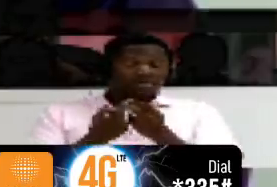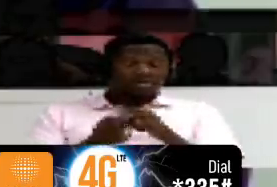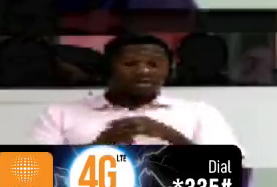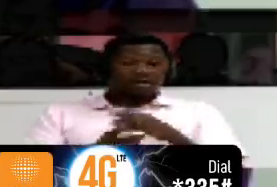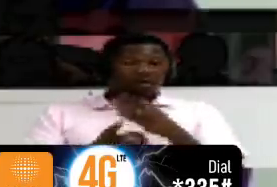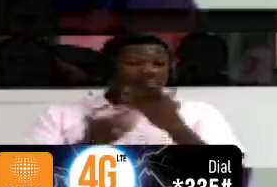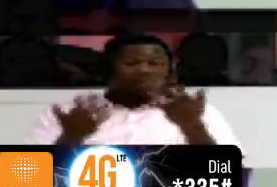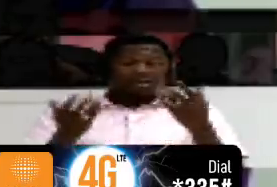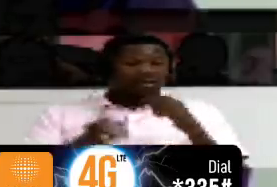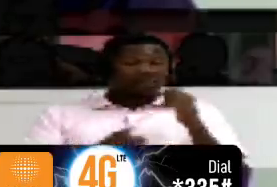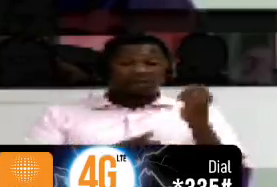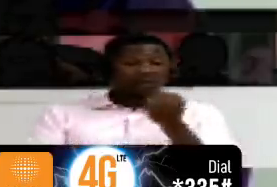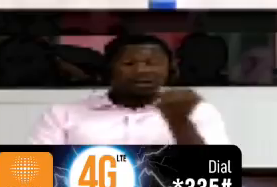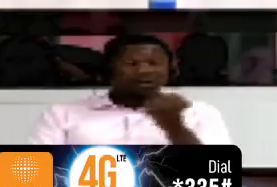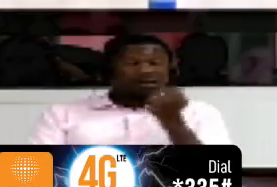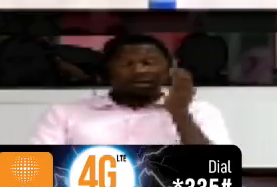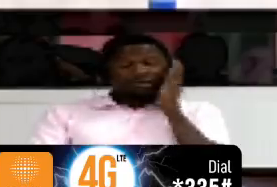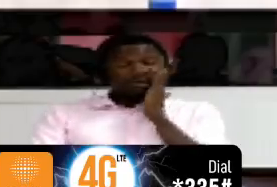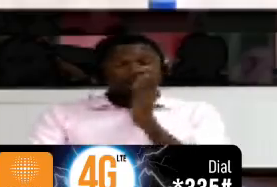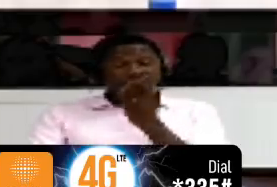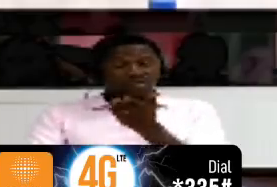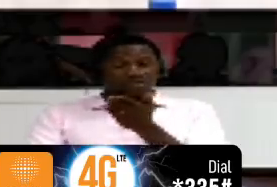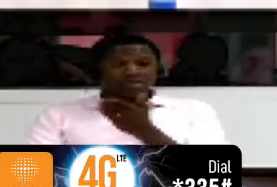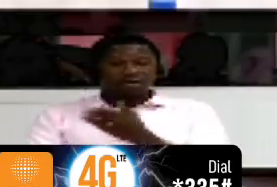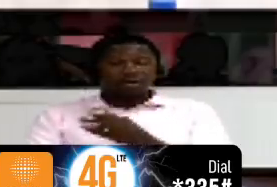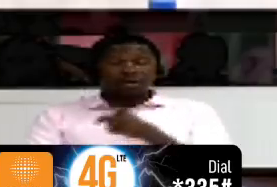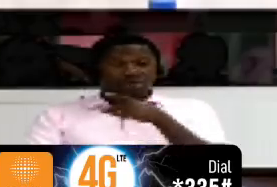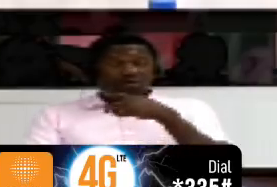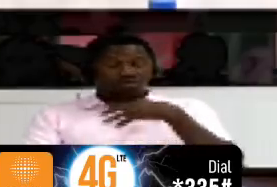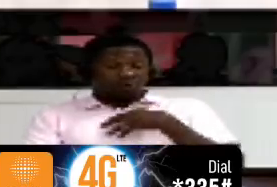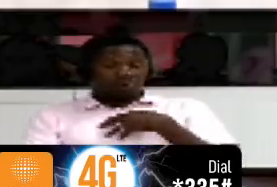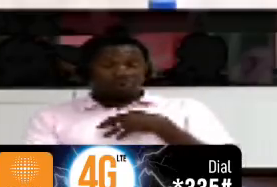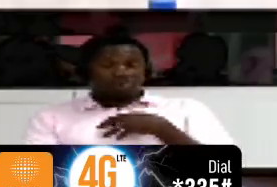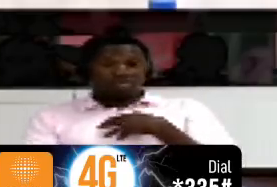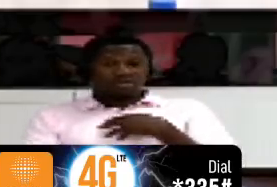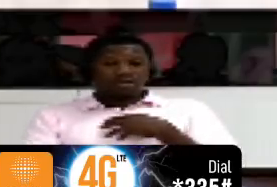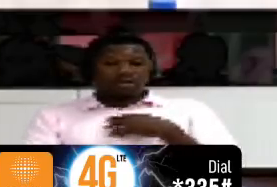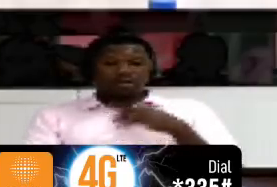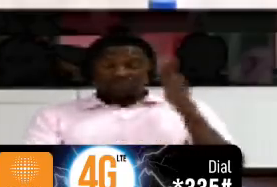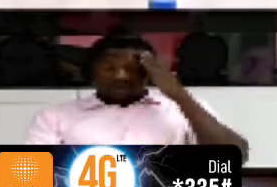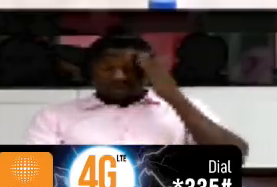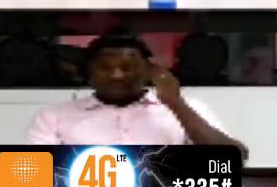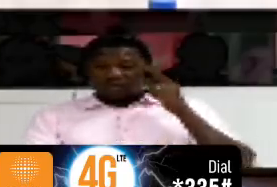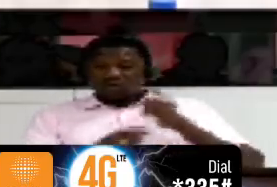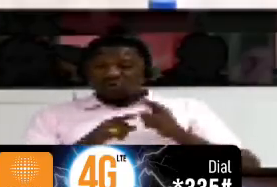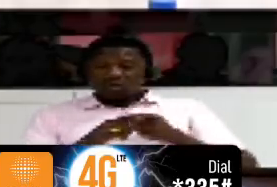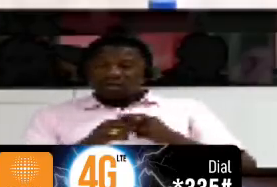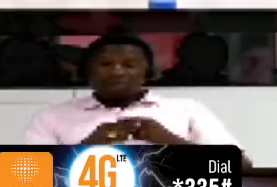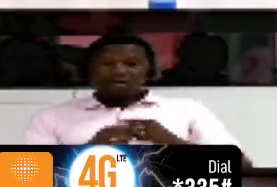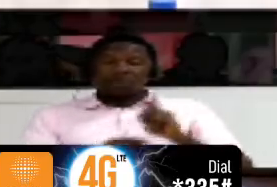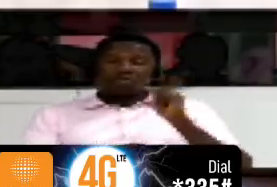bit serious." He wanted to know quickly